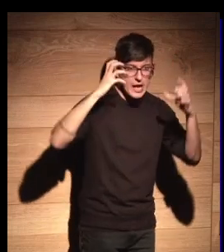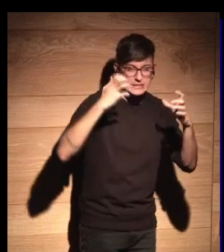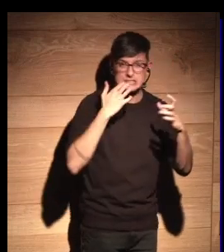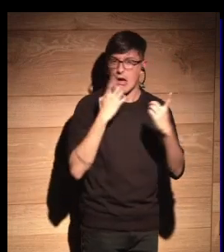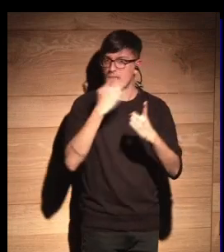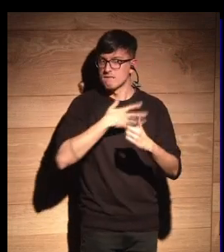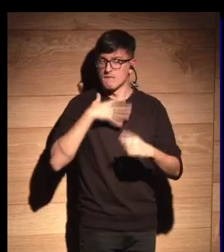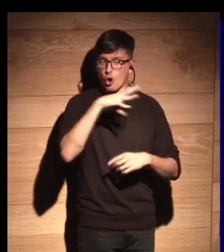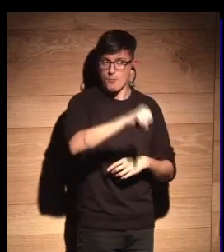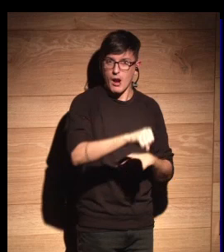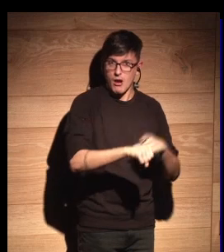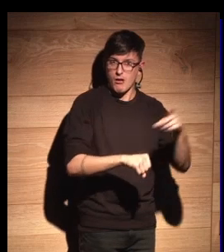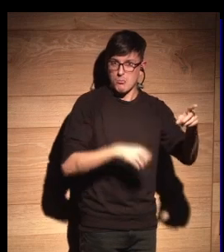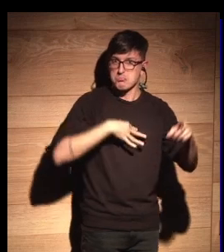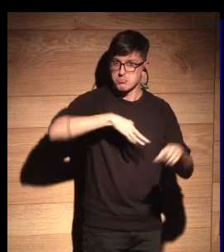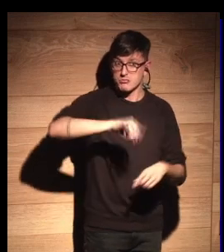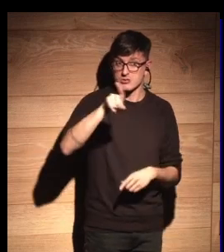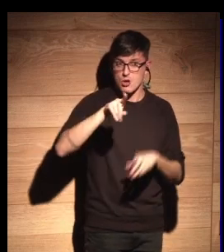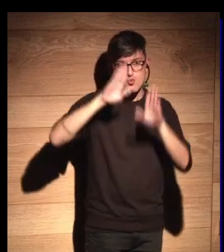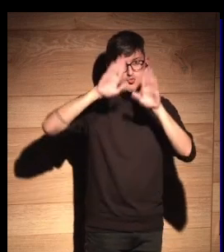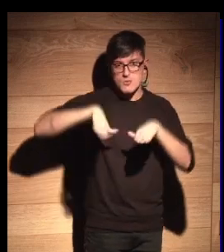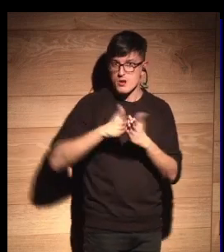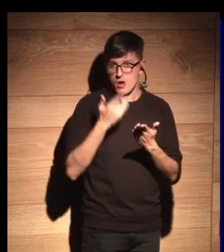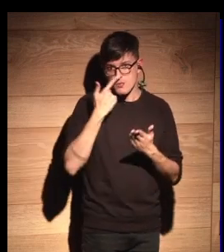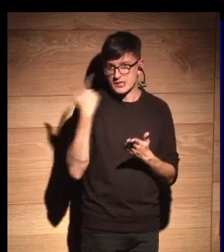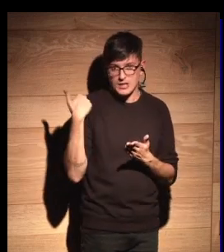was the last book from last year, which it's kind of